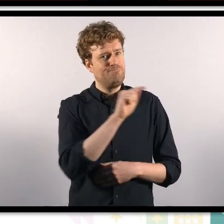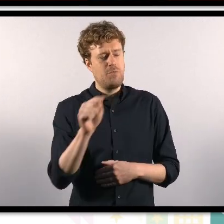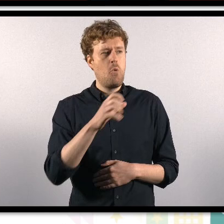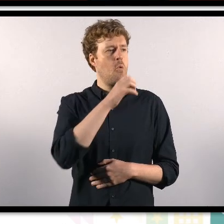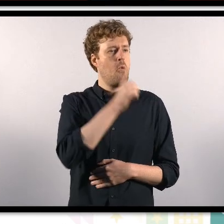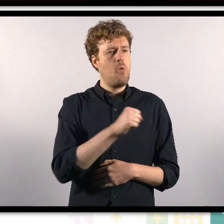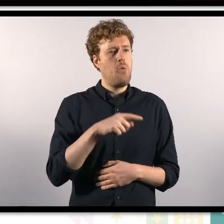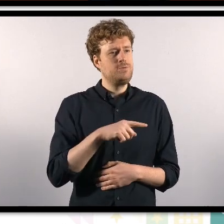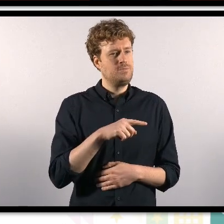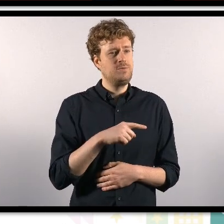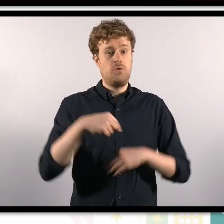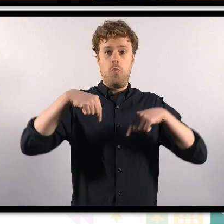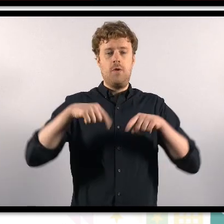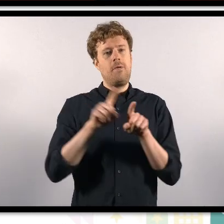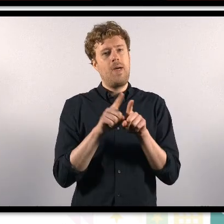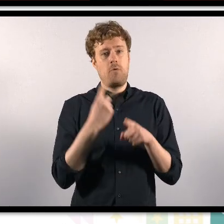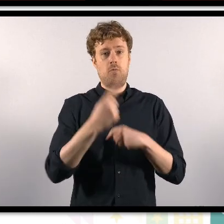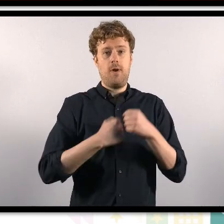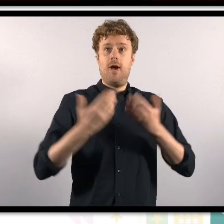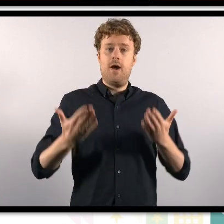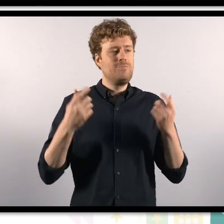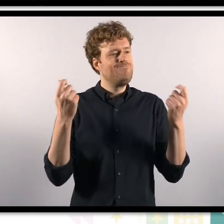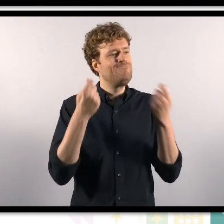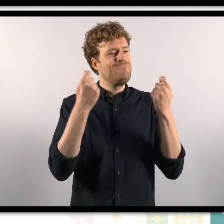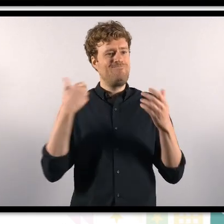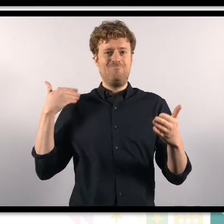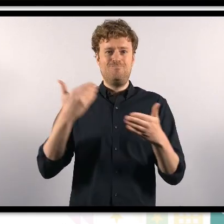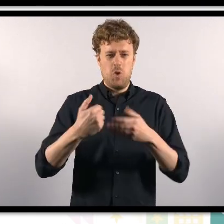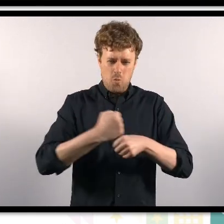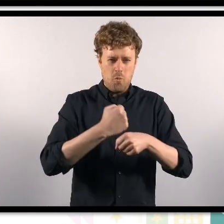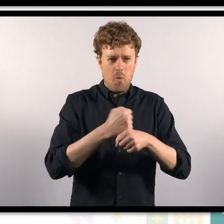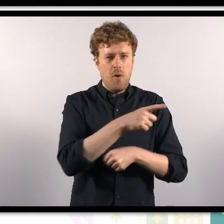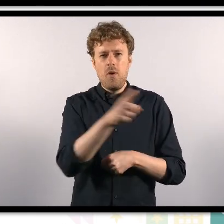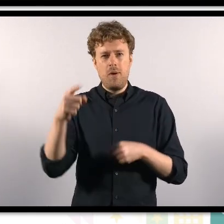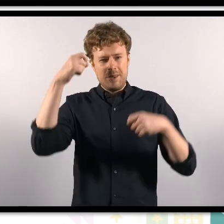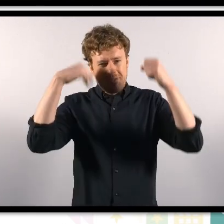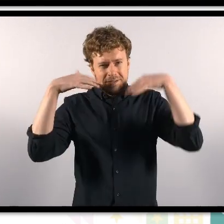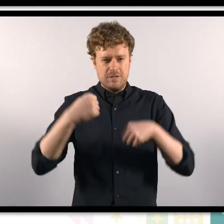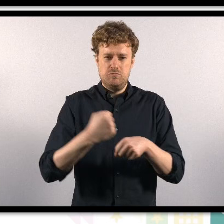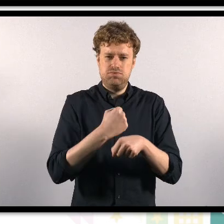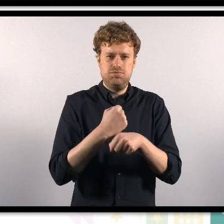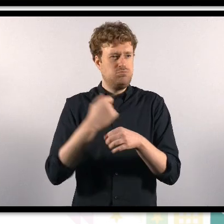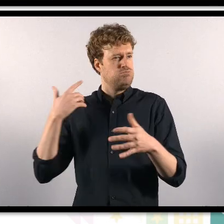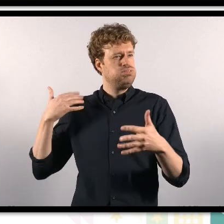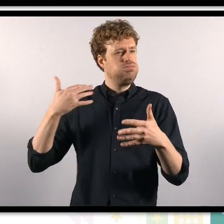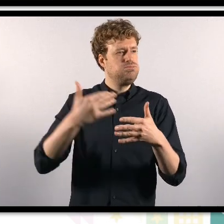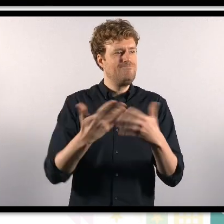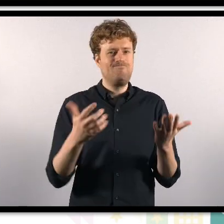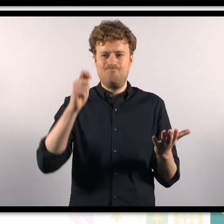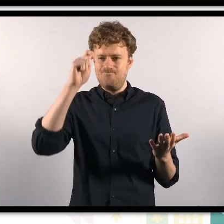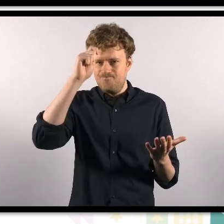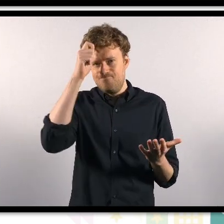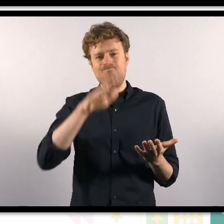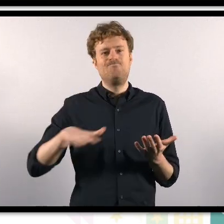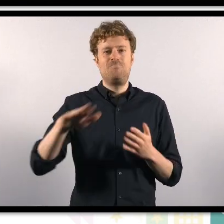year, we're going to be throwing some parties and meetups and organizations worldwide. So if you're interested in hosting we're